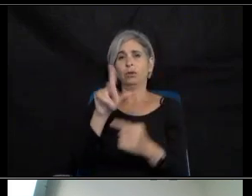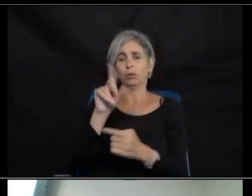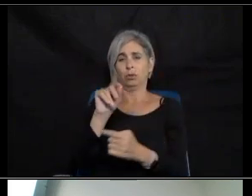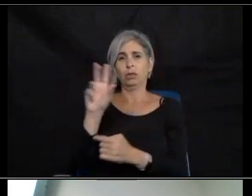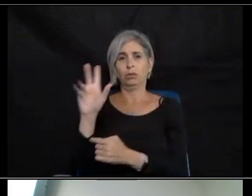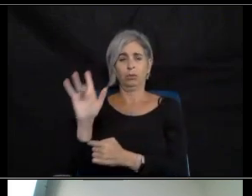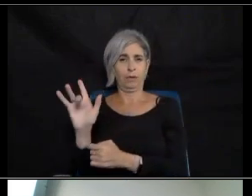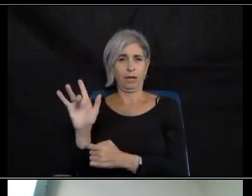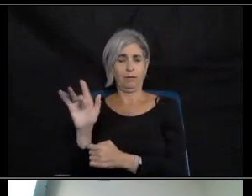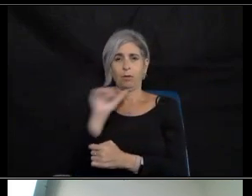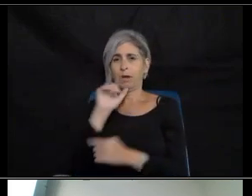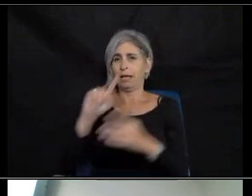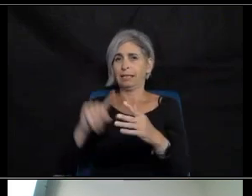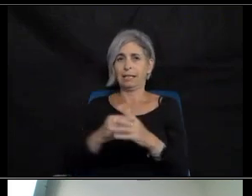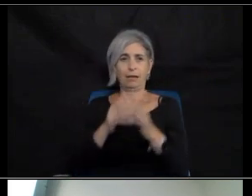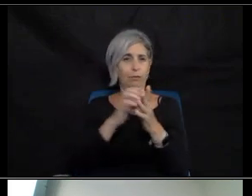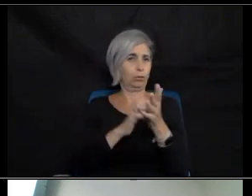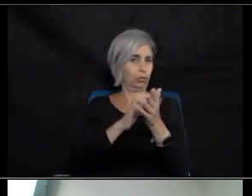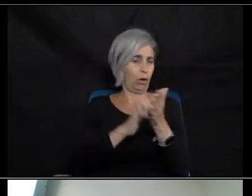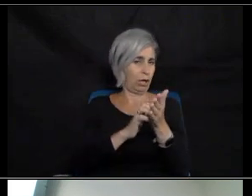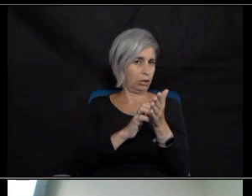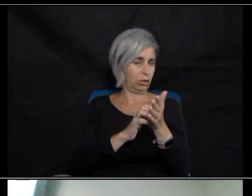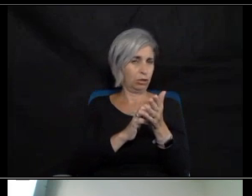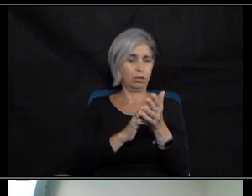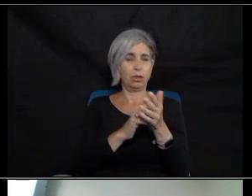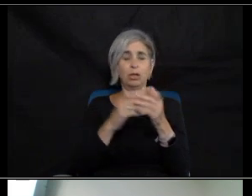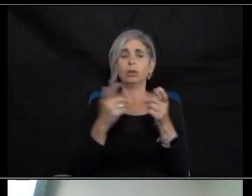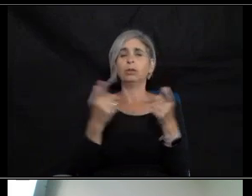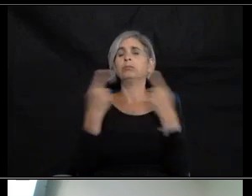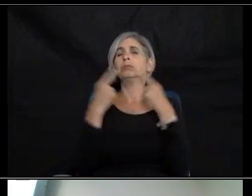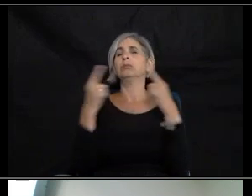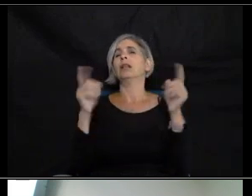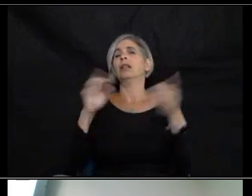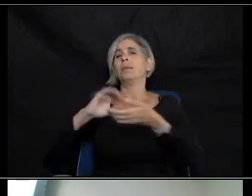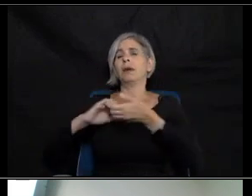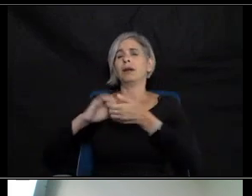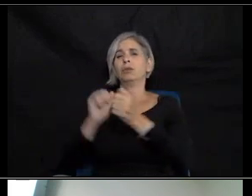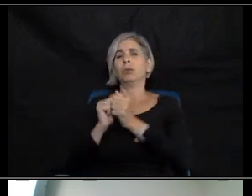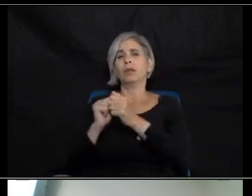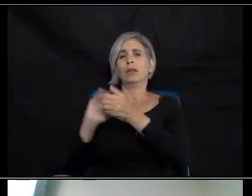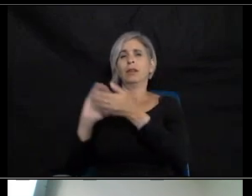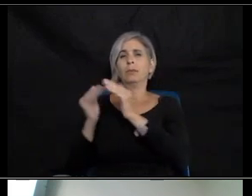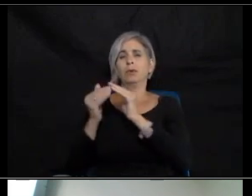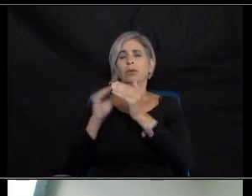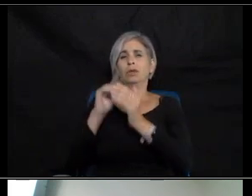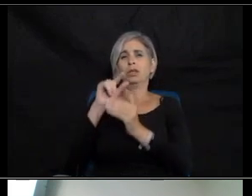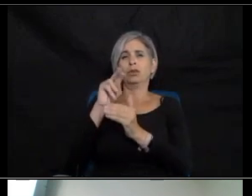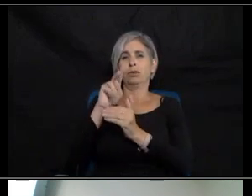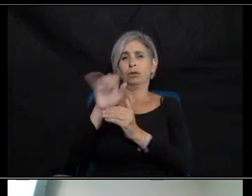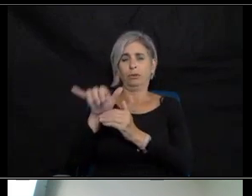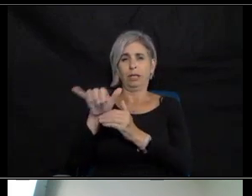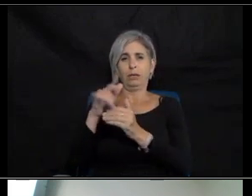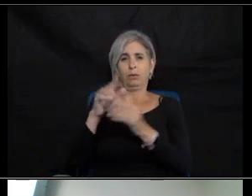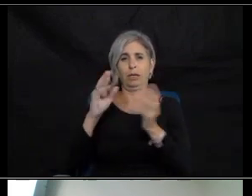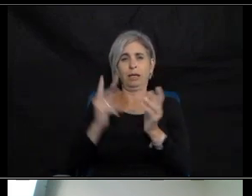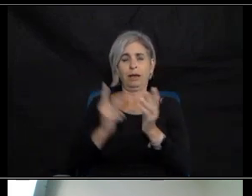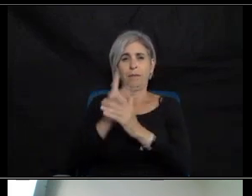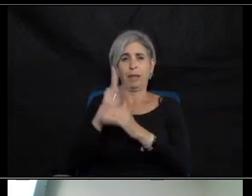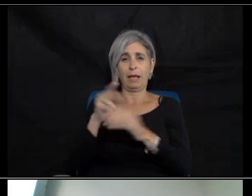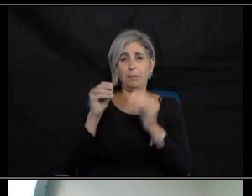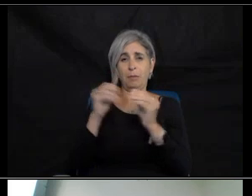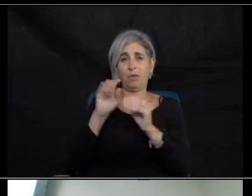But we are not starting from scratch, largely due to our successful partnership with Community Greening. We've planted more than 700